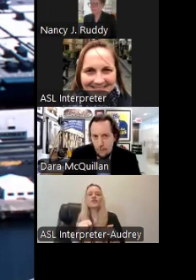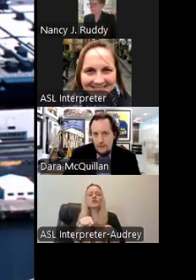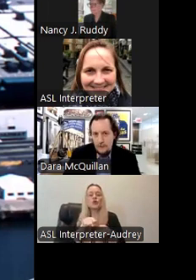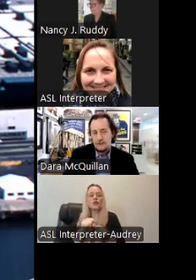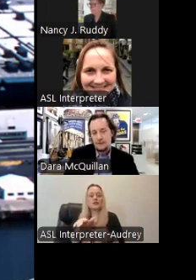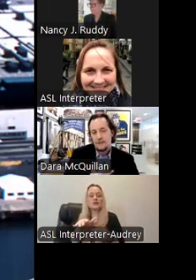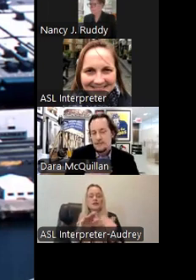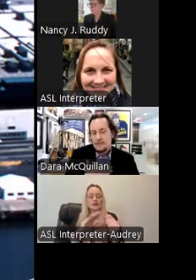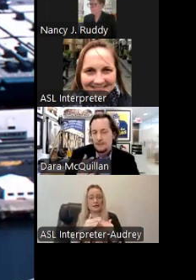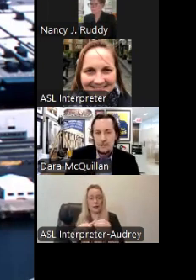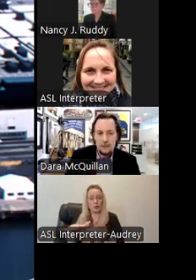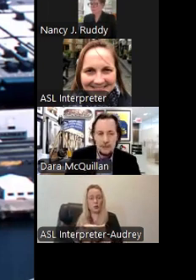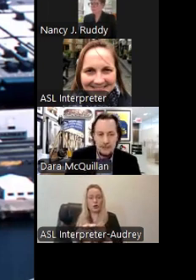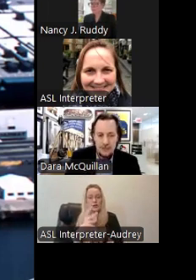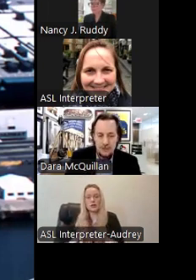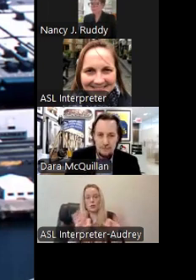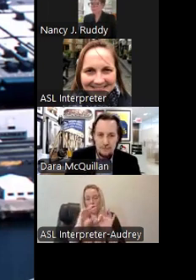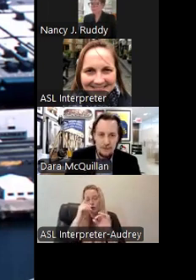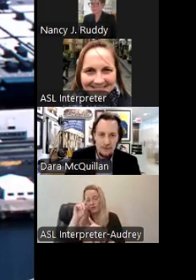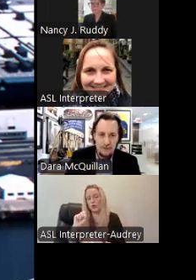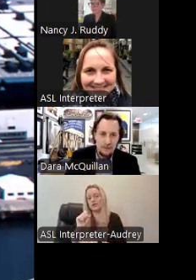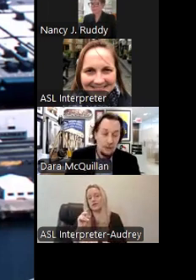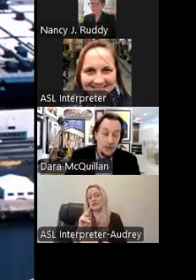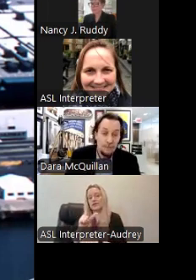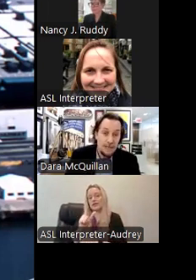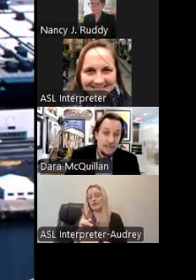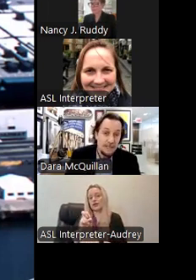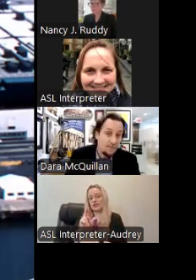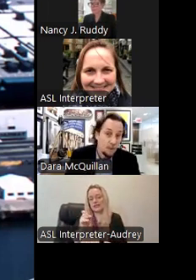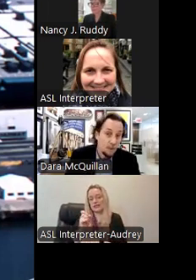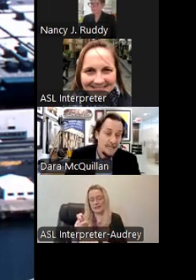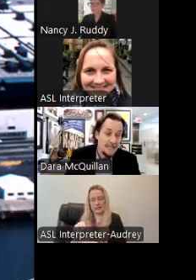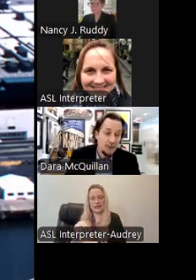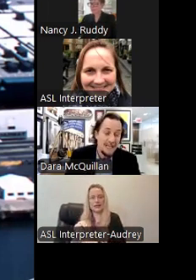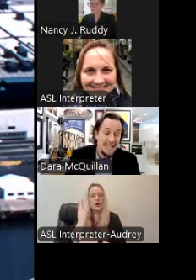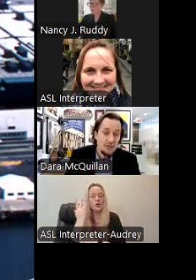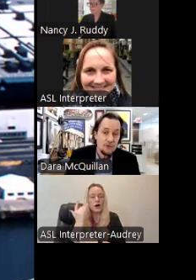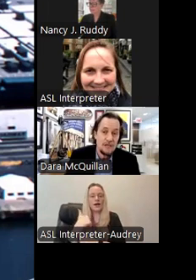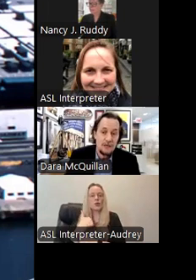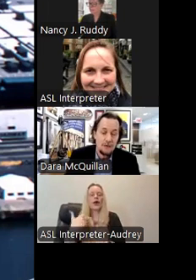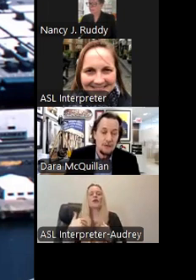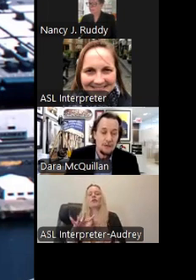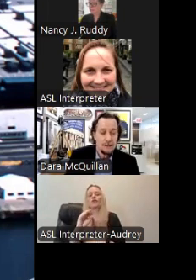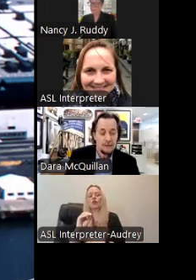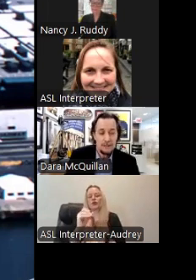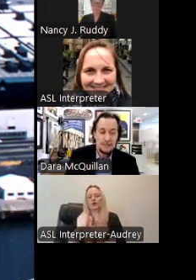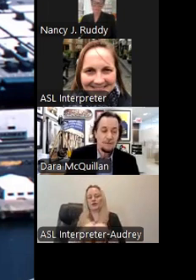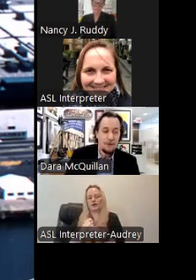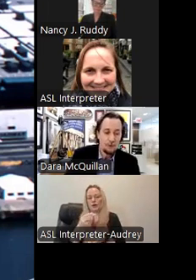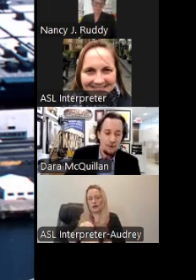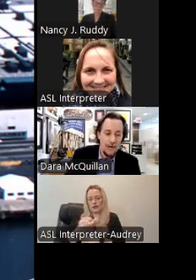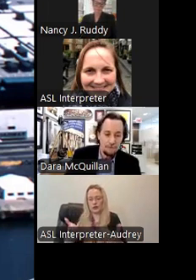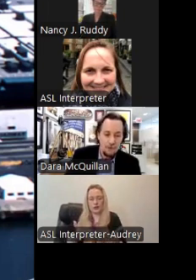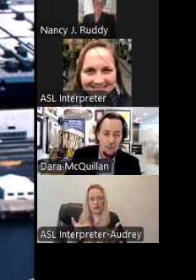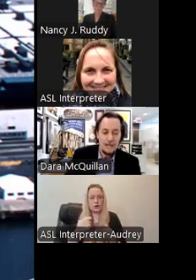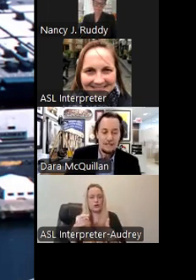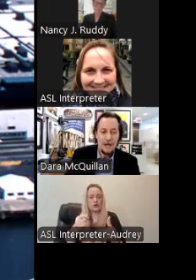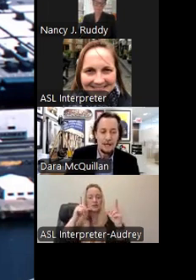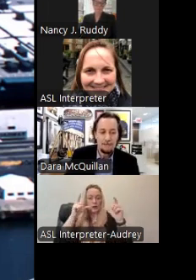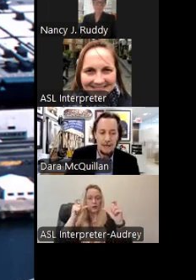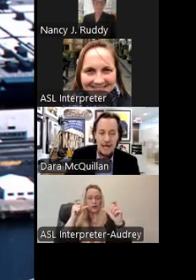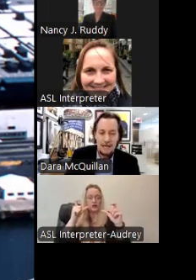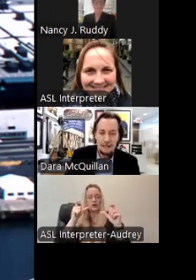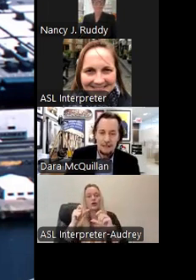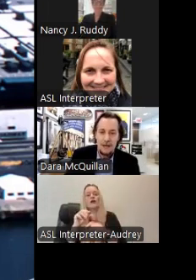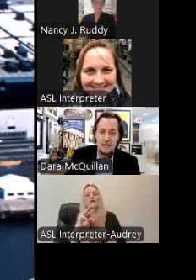special importance to the Silverstein organization because our company has a 40-year history here. This is a photograph of the west